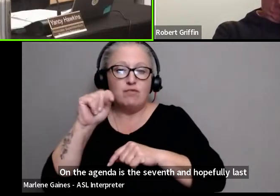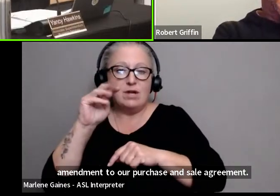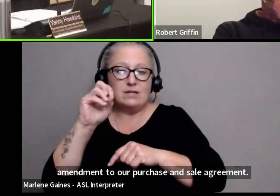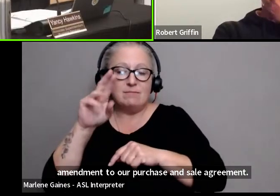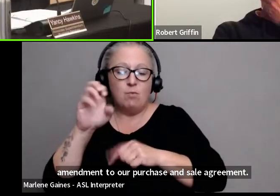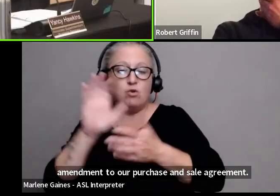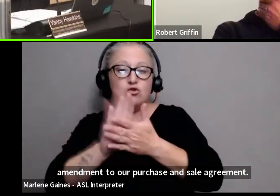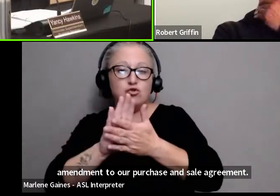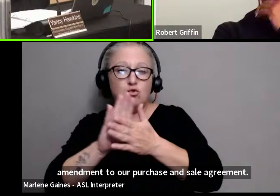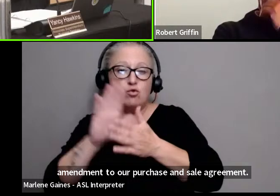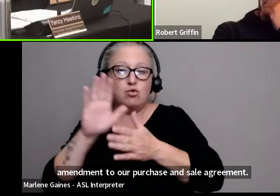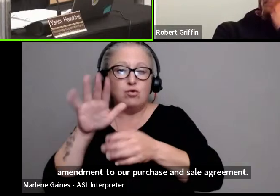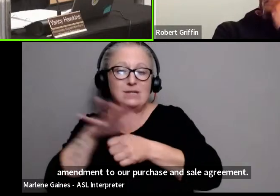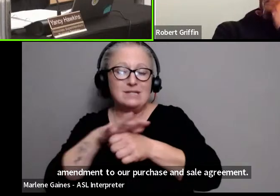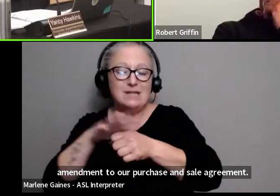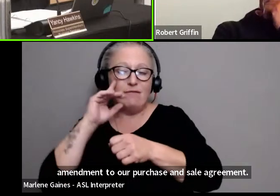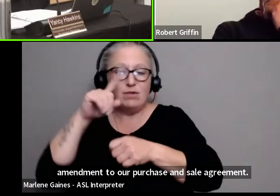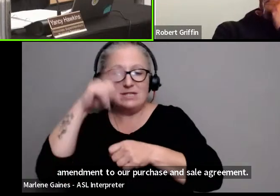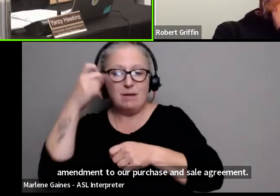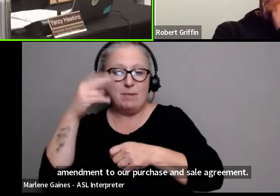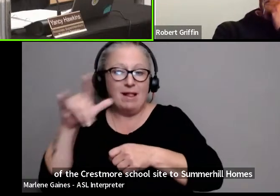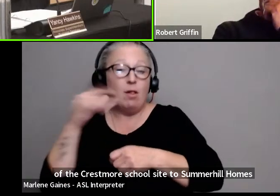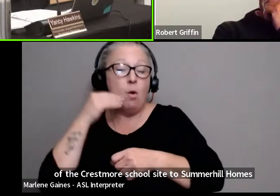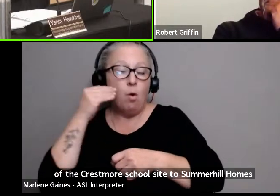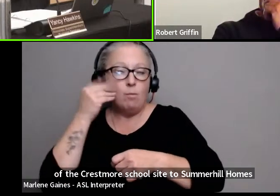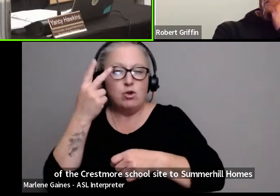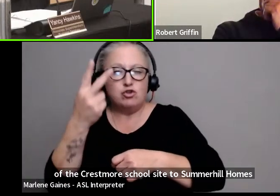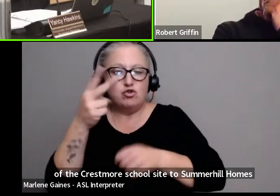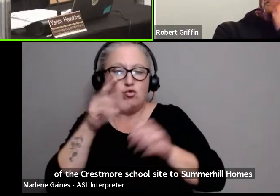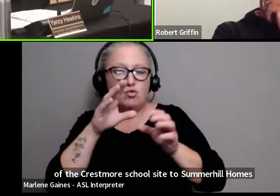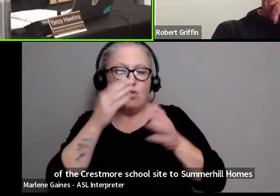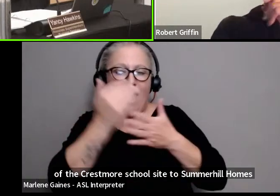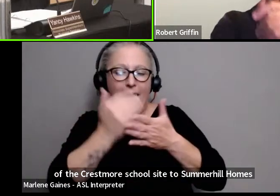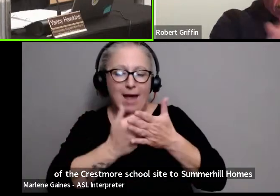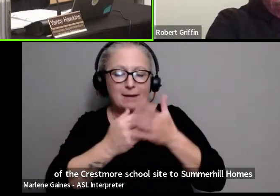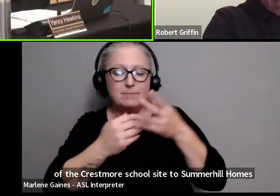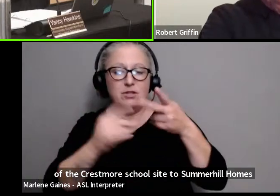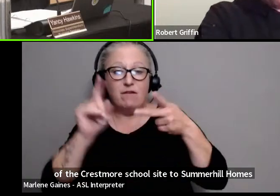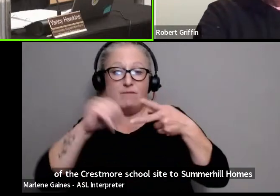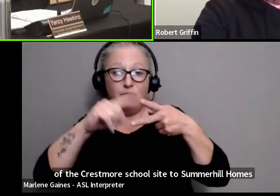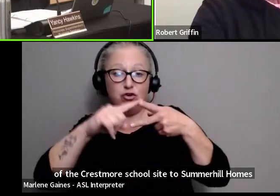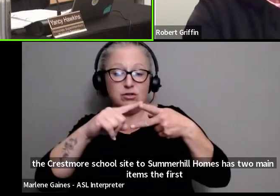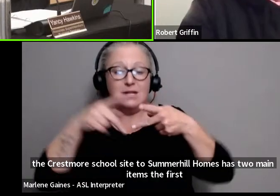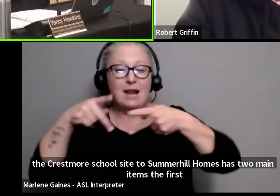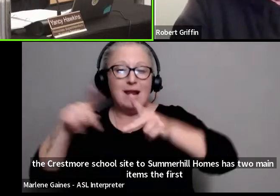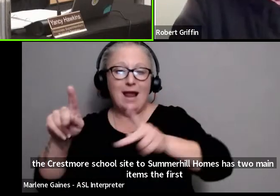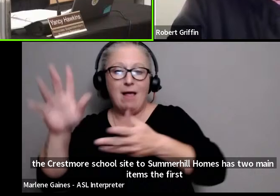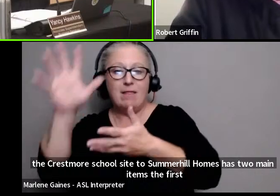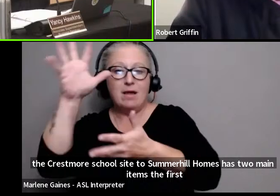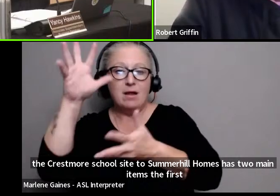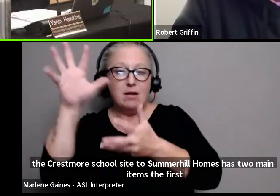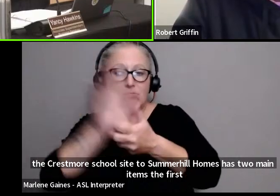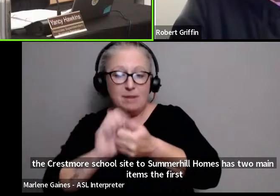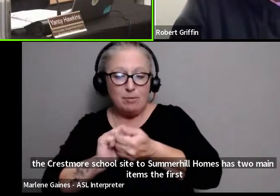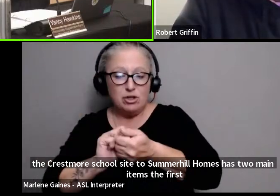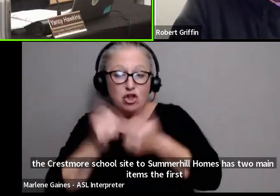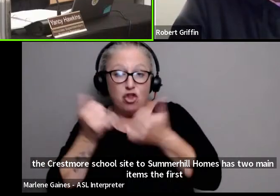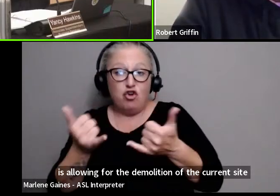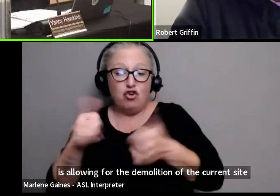to Summerhill Homes. It has 2 main items. The first is allowing for the demolition of the current